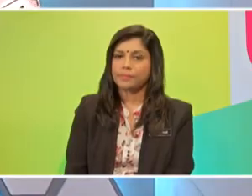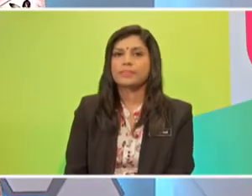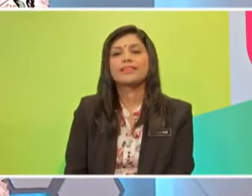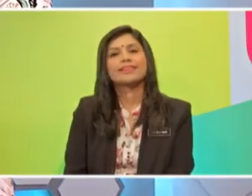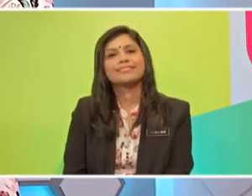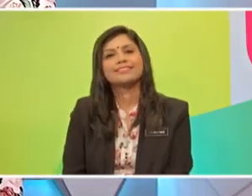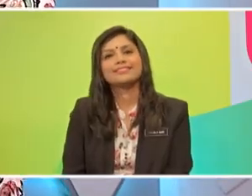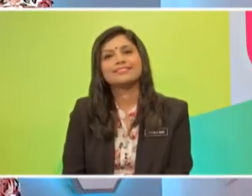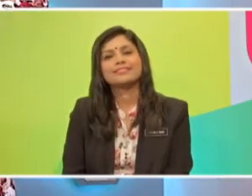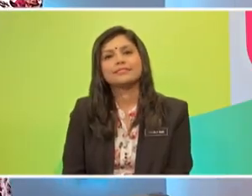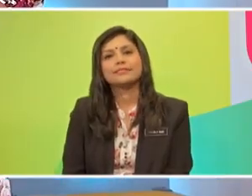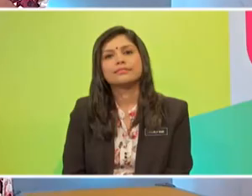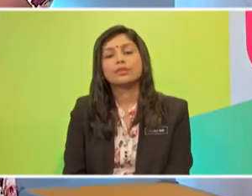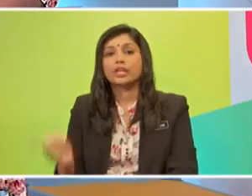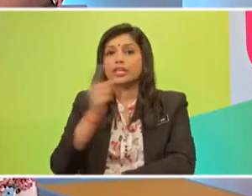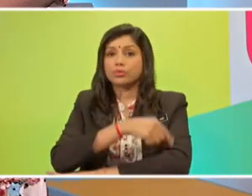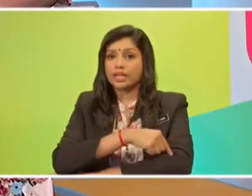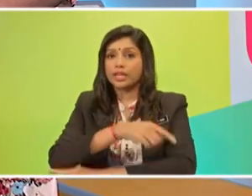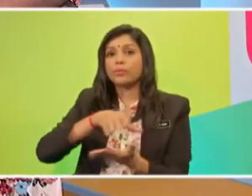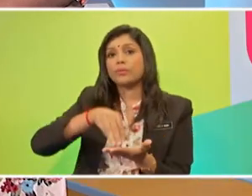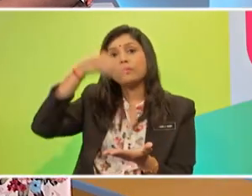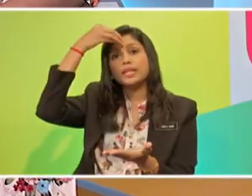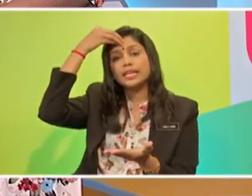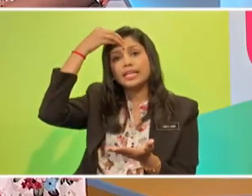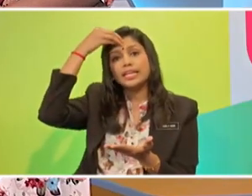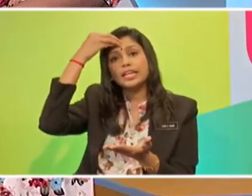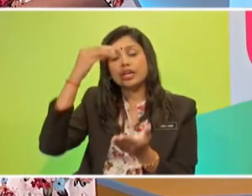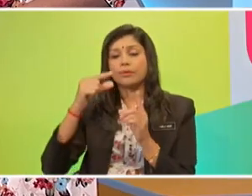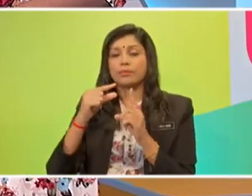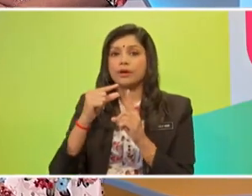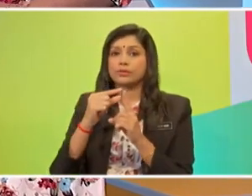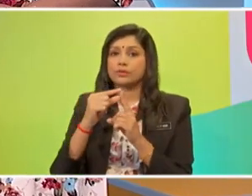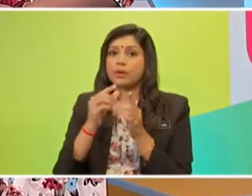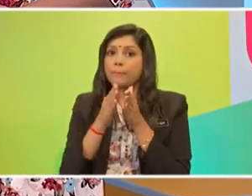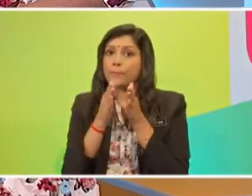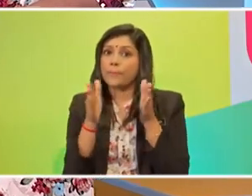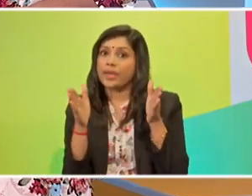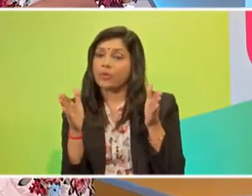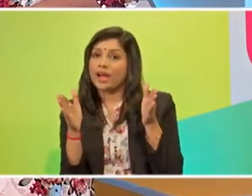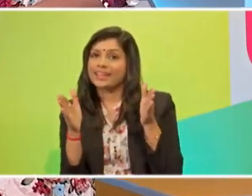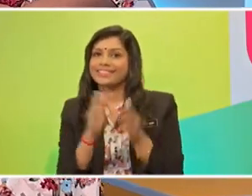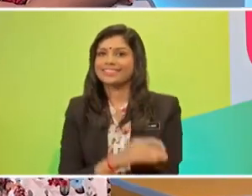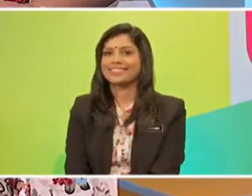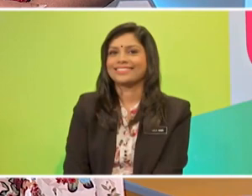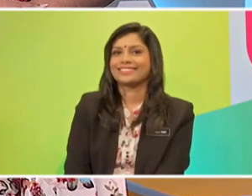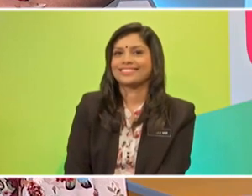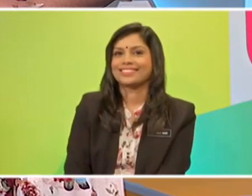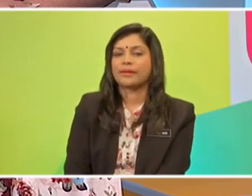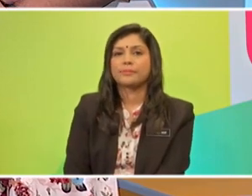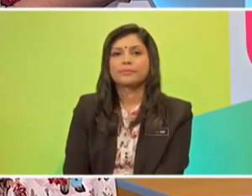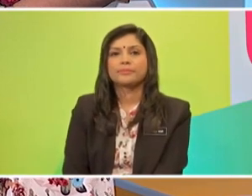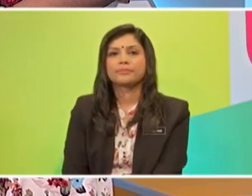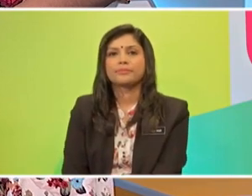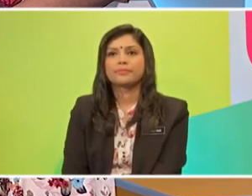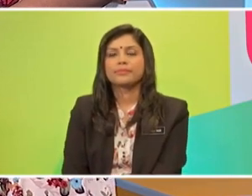learn about capital letters. Oh. Okay, we are going to recognize capital letters of the alphabet. Okay. And then we are going